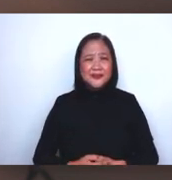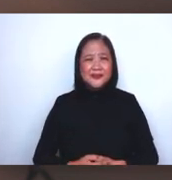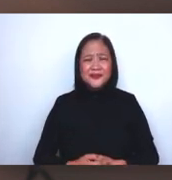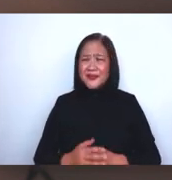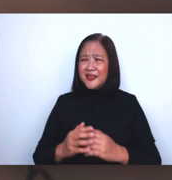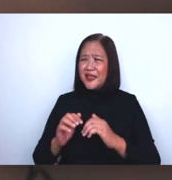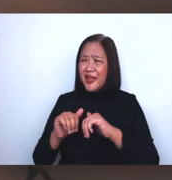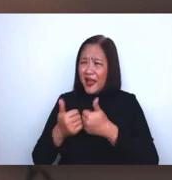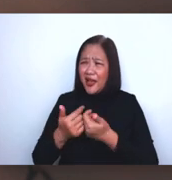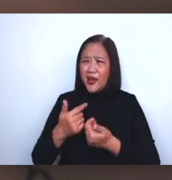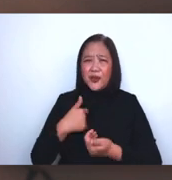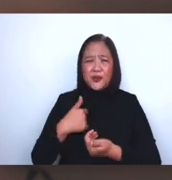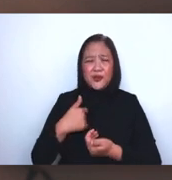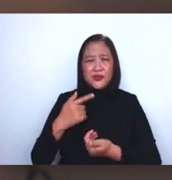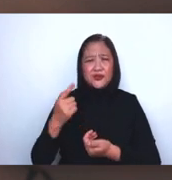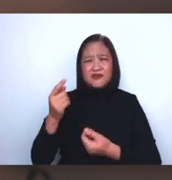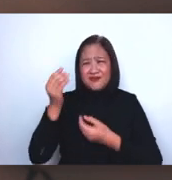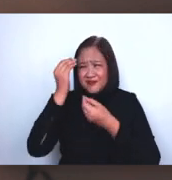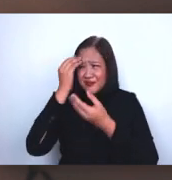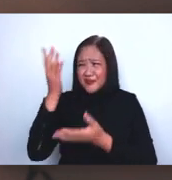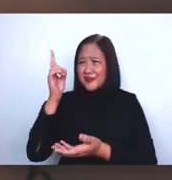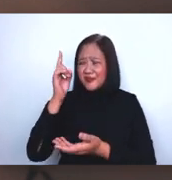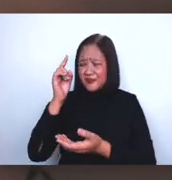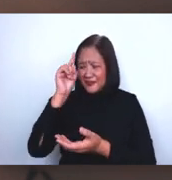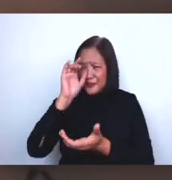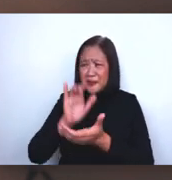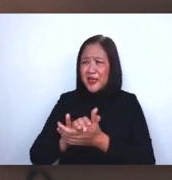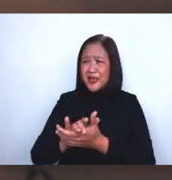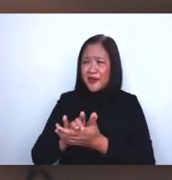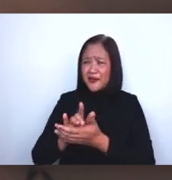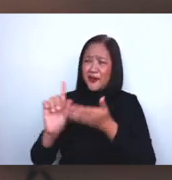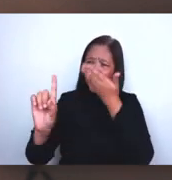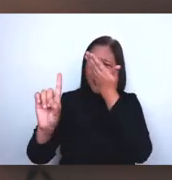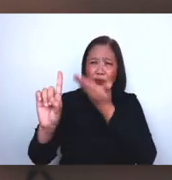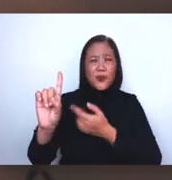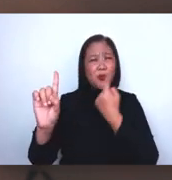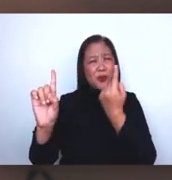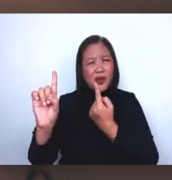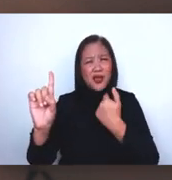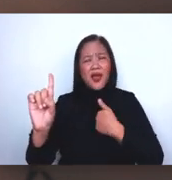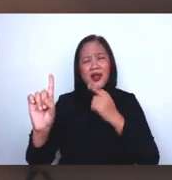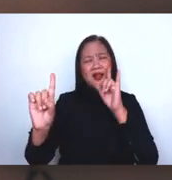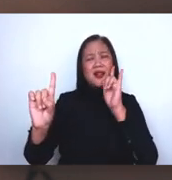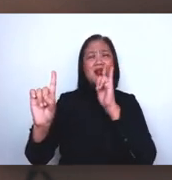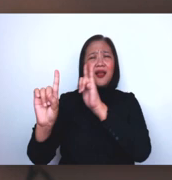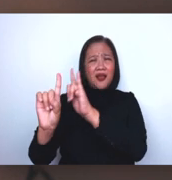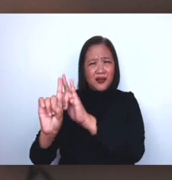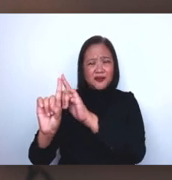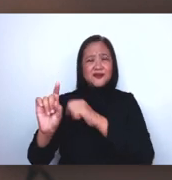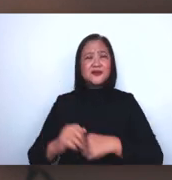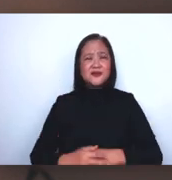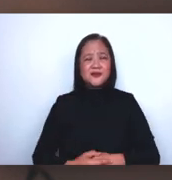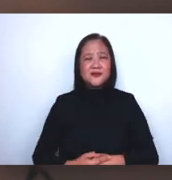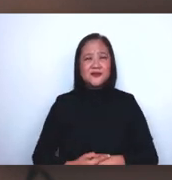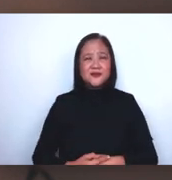How can I make you believe it is only you I've ever loved?